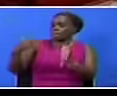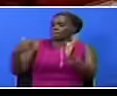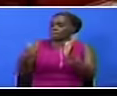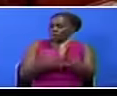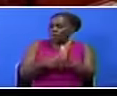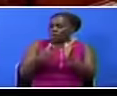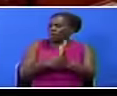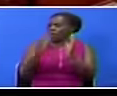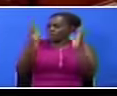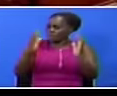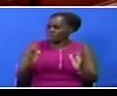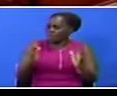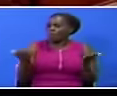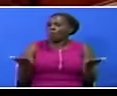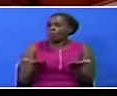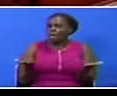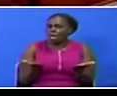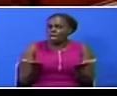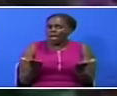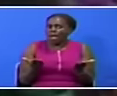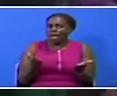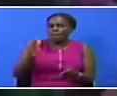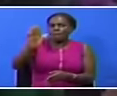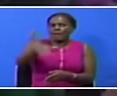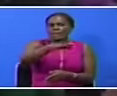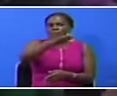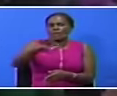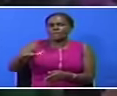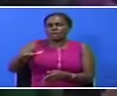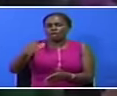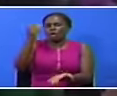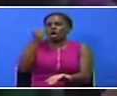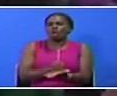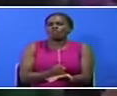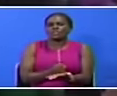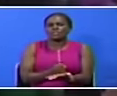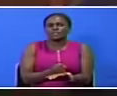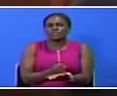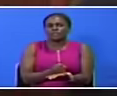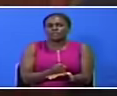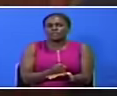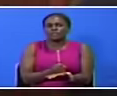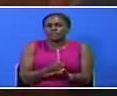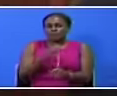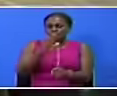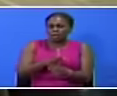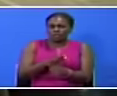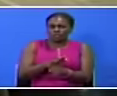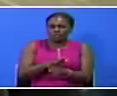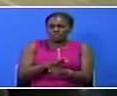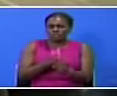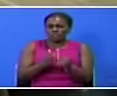has emerged over the fate of key parliamentary and county assembly offices. Should a majority of the